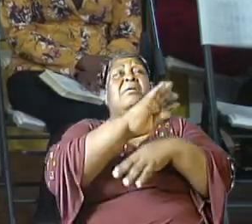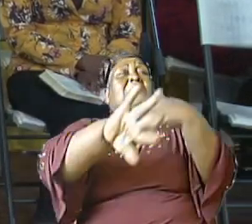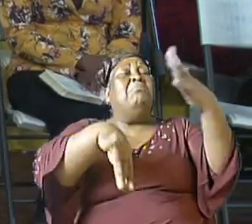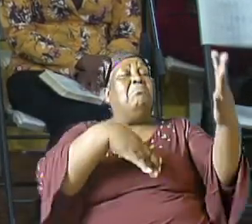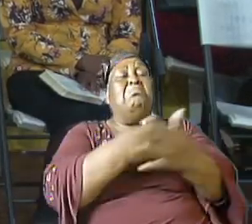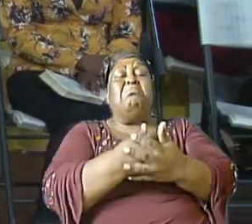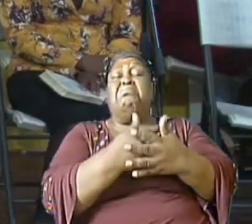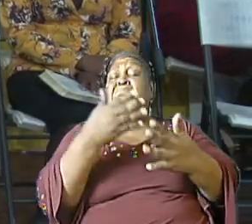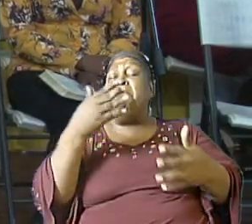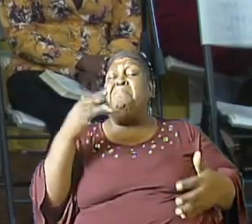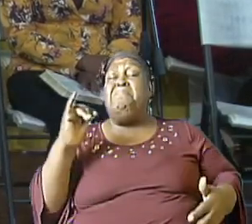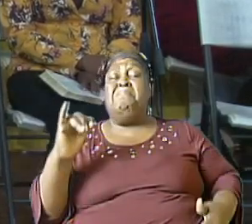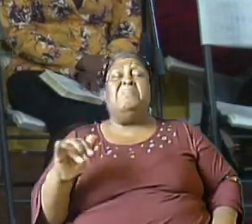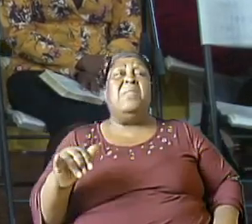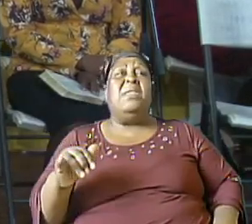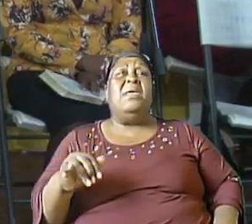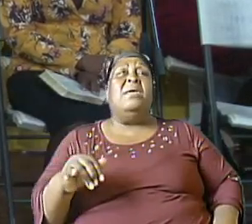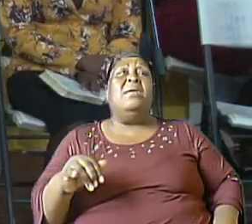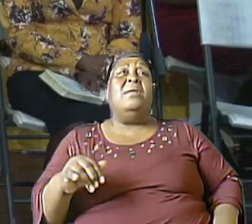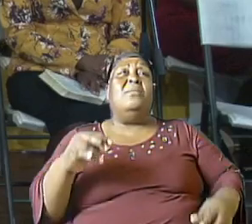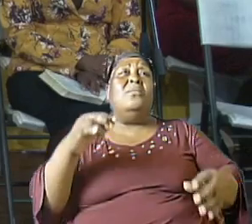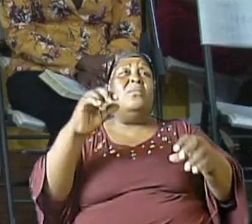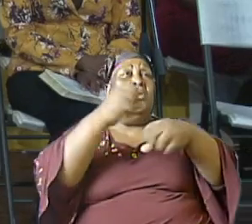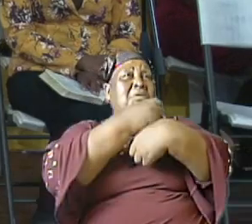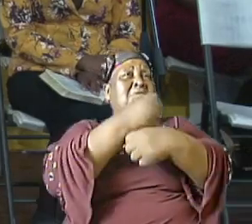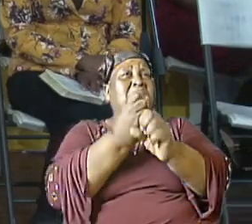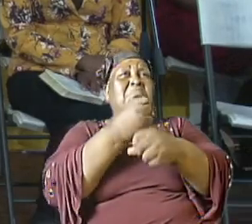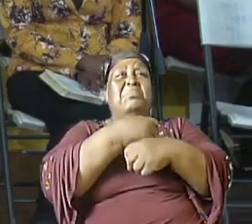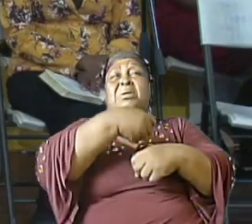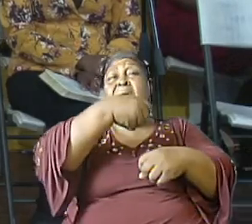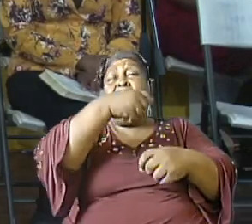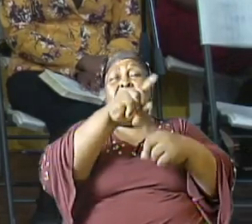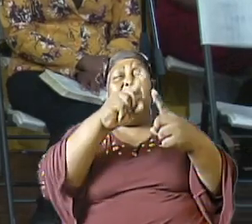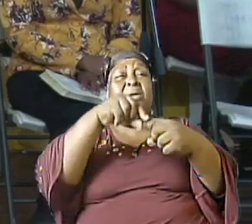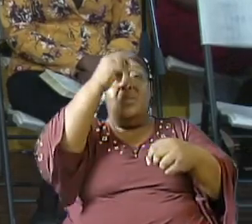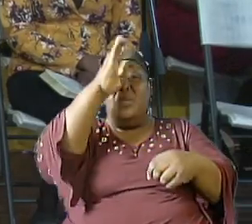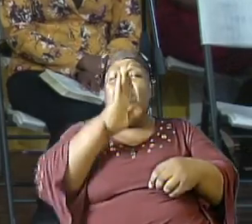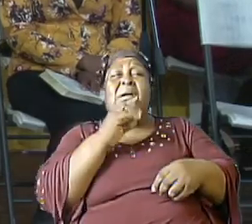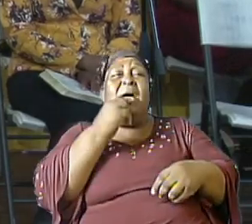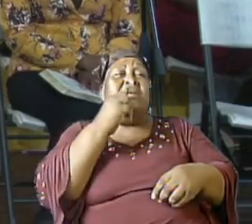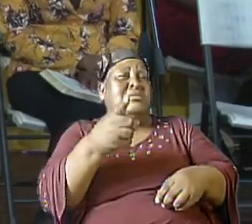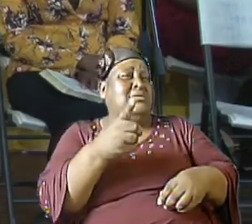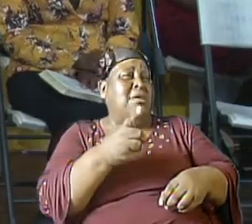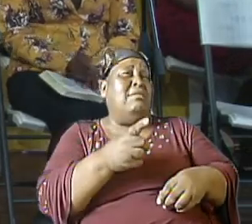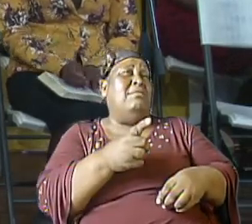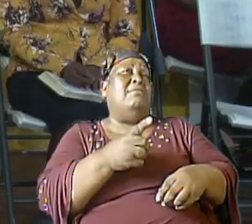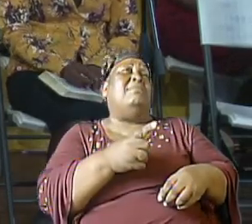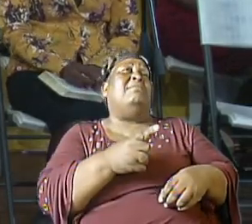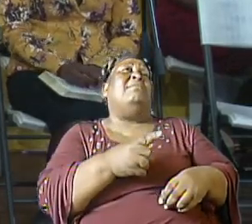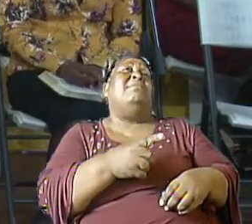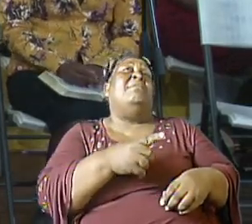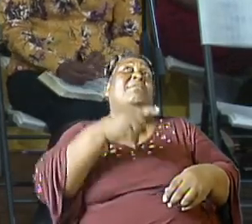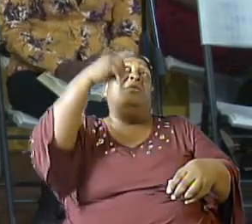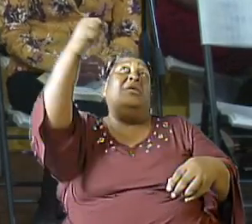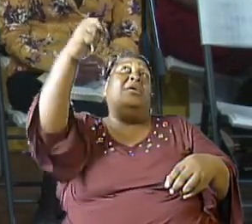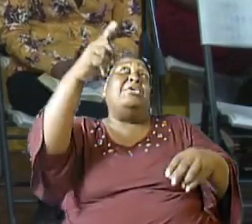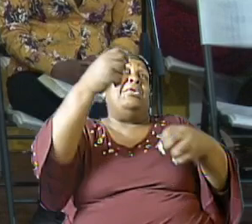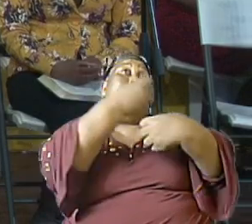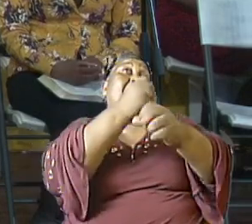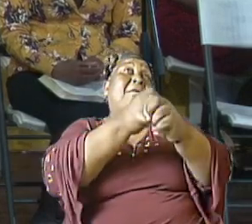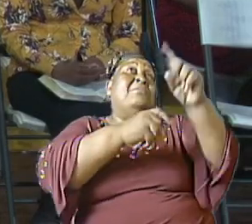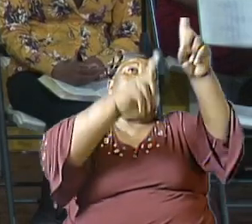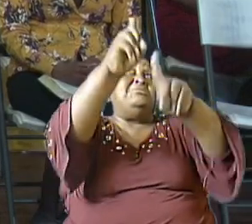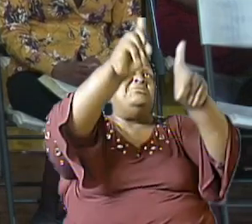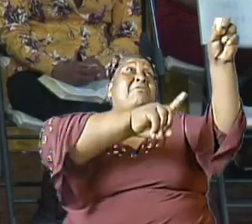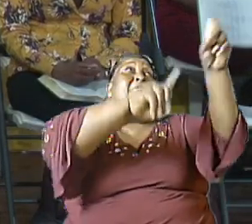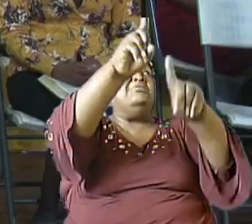And all of that was formed when God says he formed the